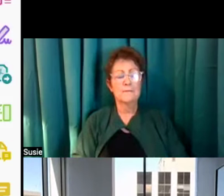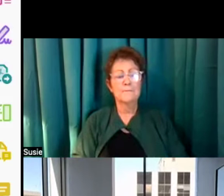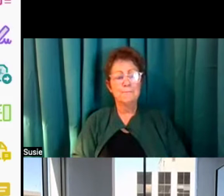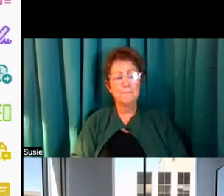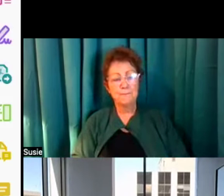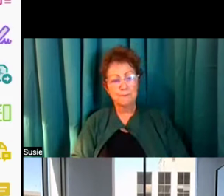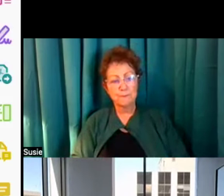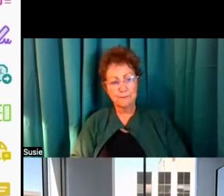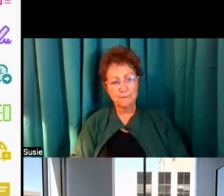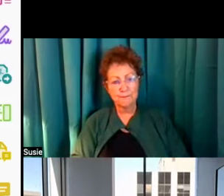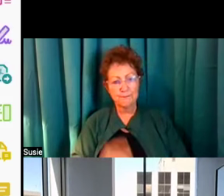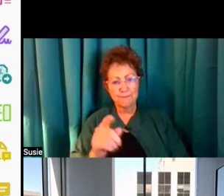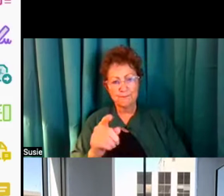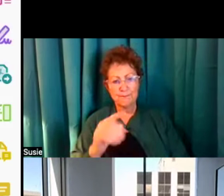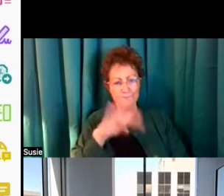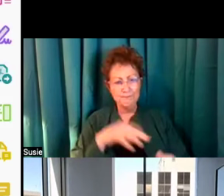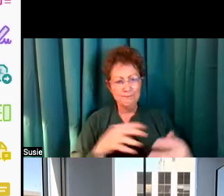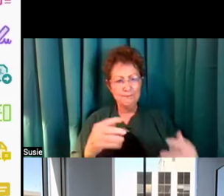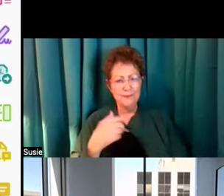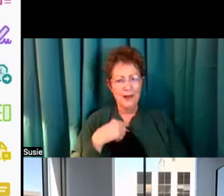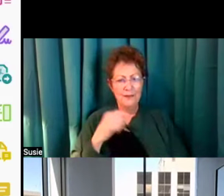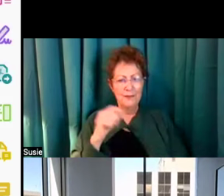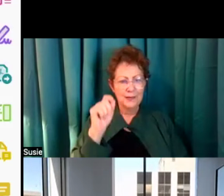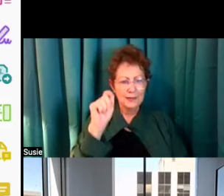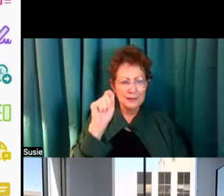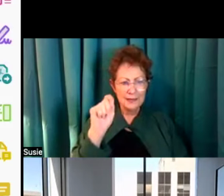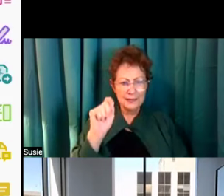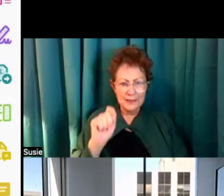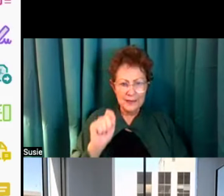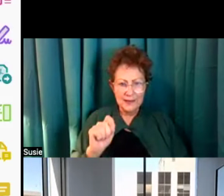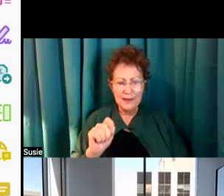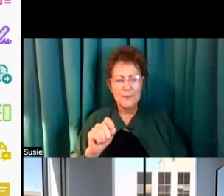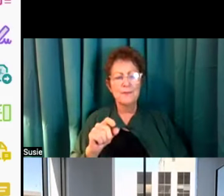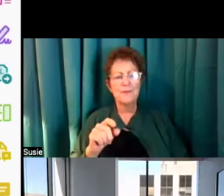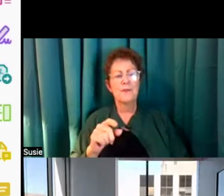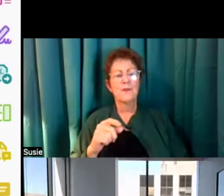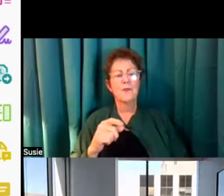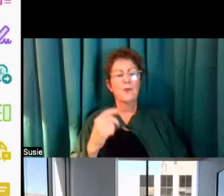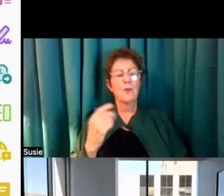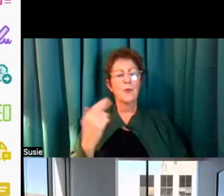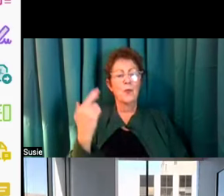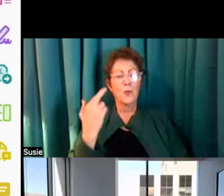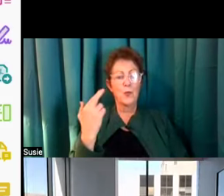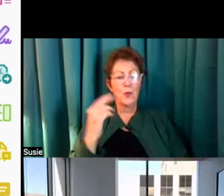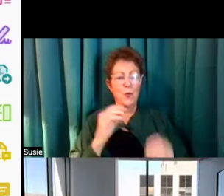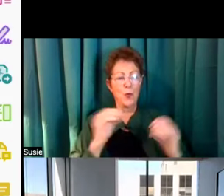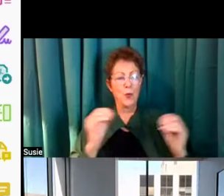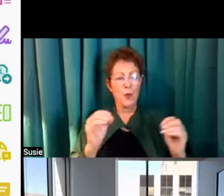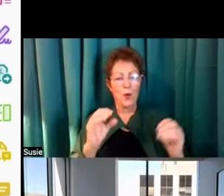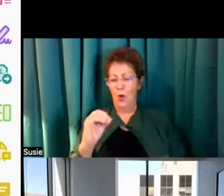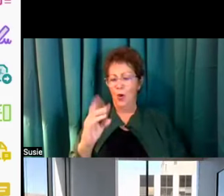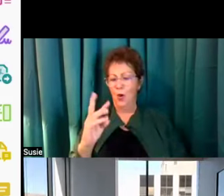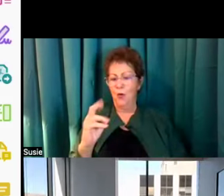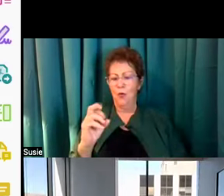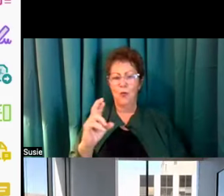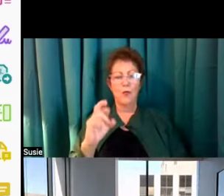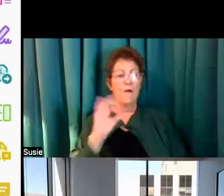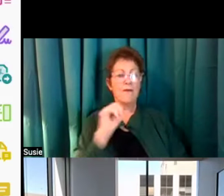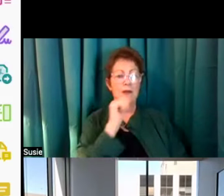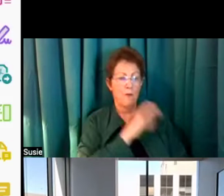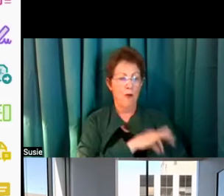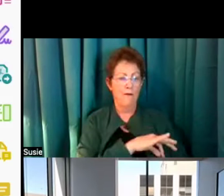This graphic has the dotted lines, as you'll see, because as we mentioned at the outset, there is no actual owner of a nonprofit. And